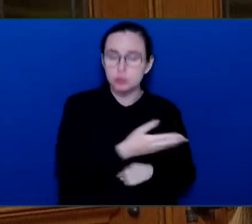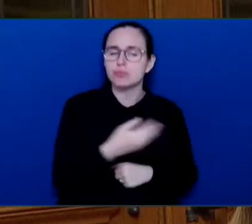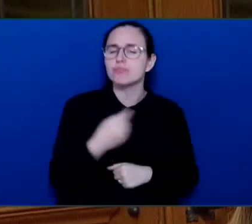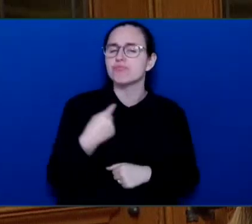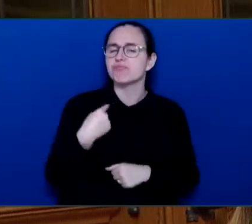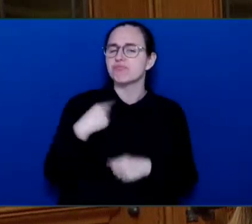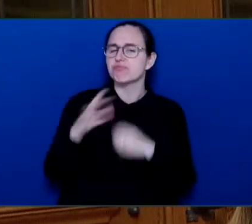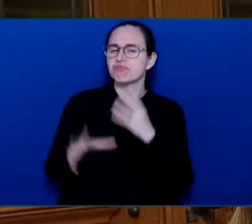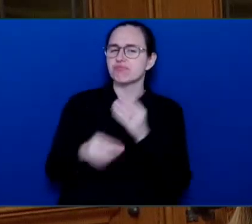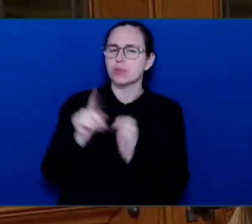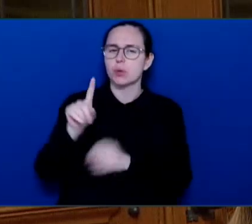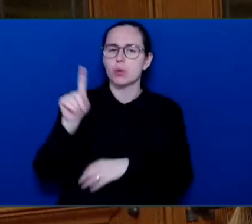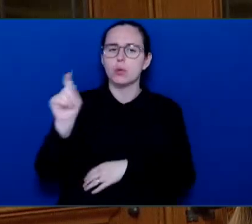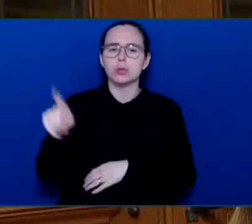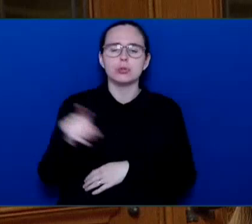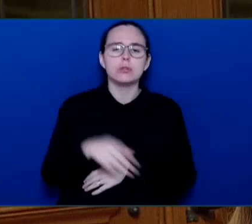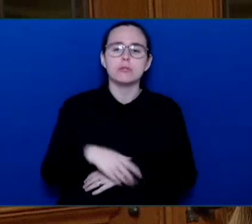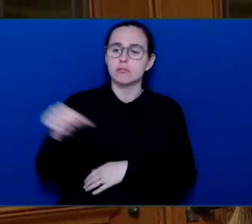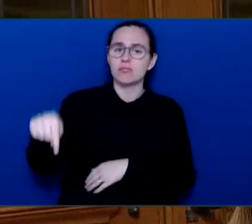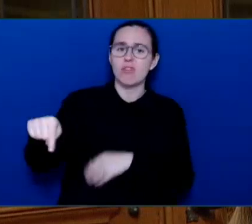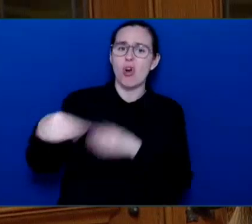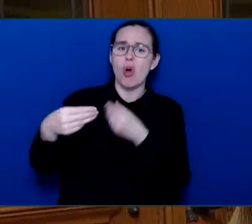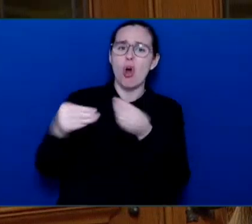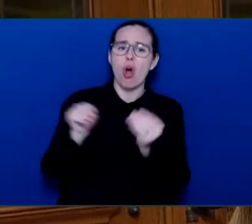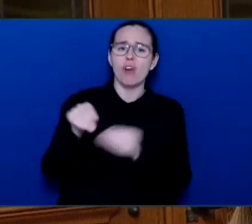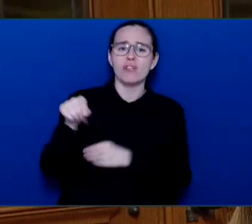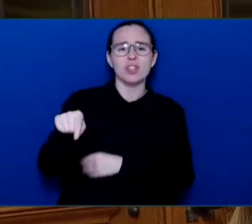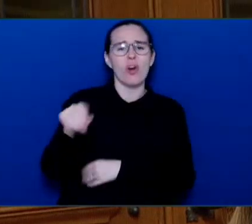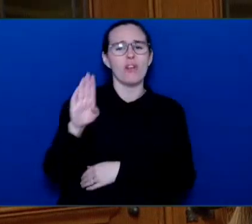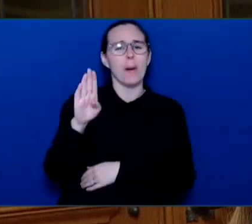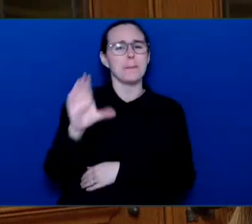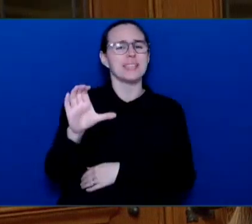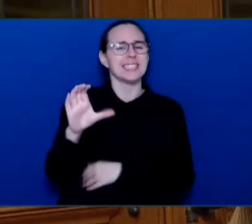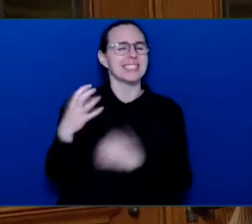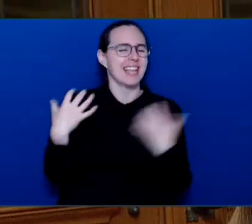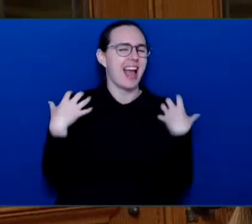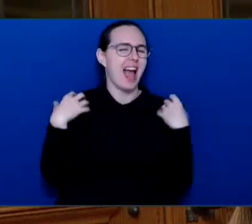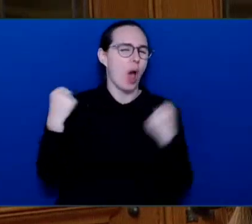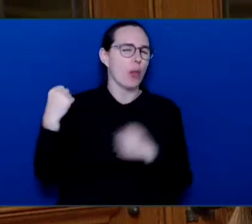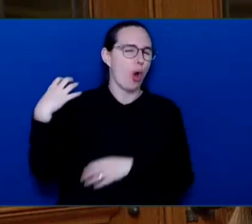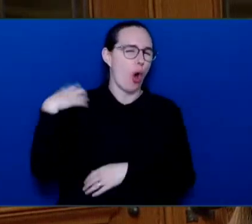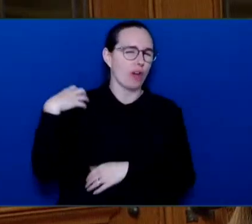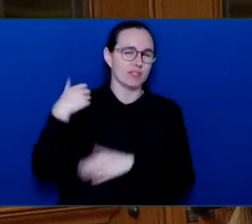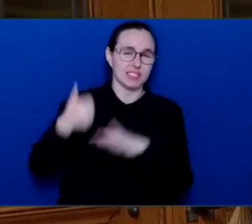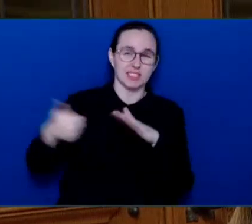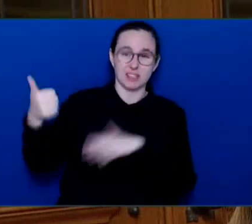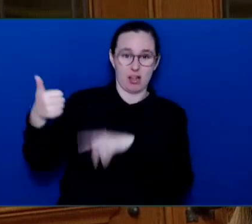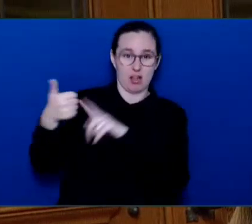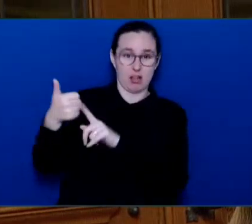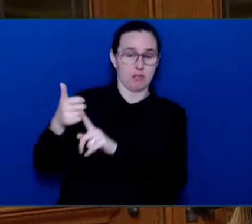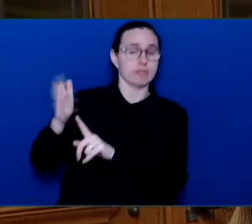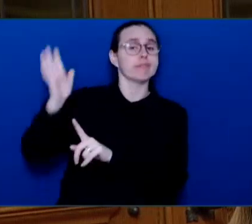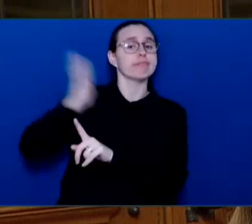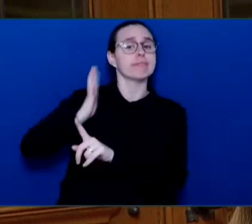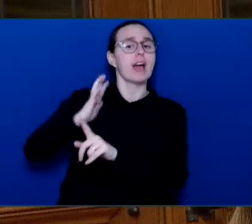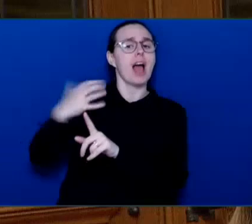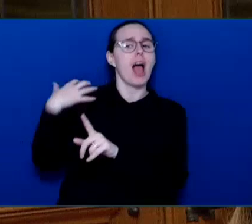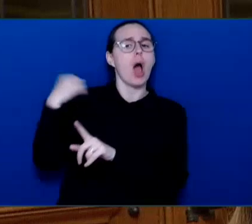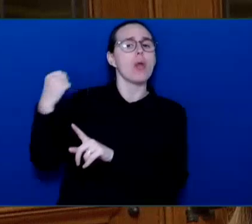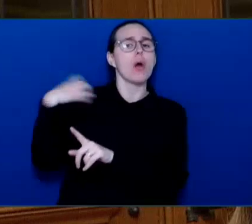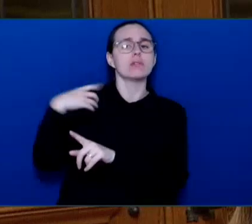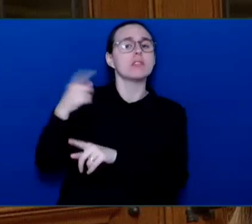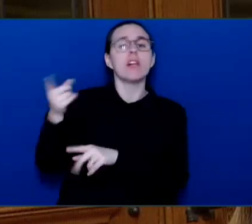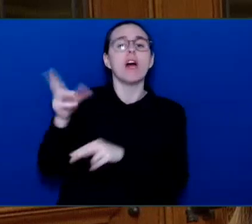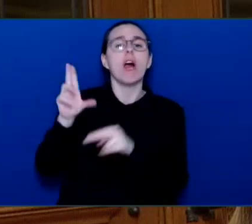Officer. Dr. Perry Kendall, BC's former Provincial Health Officer, used his office to help pave the way for the